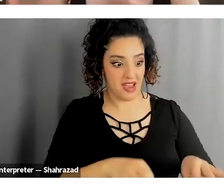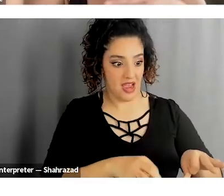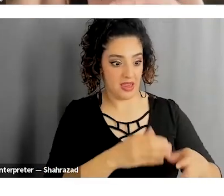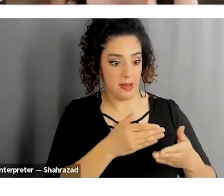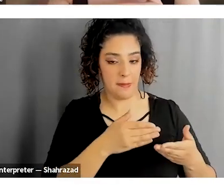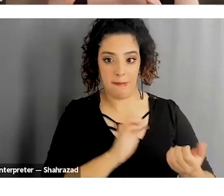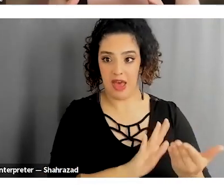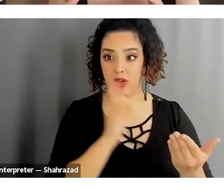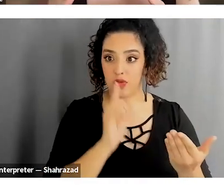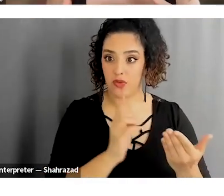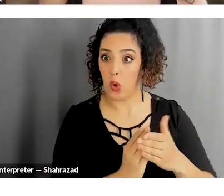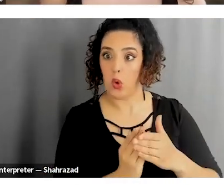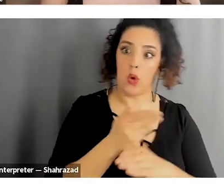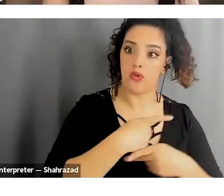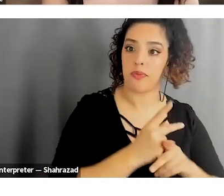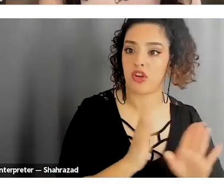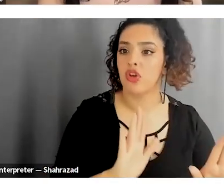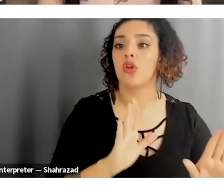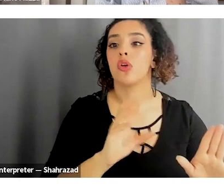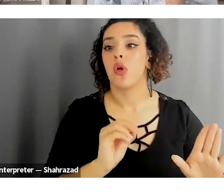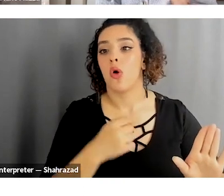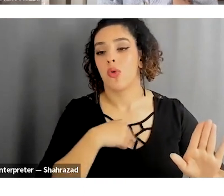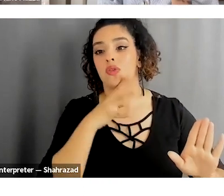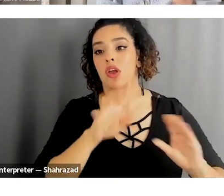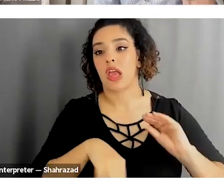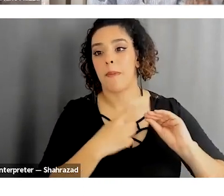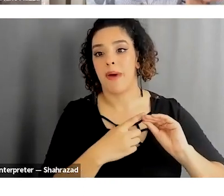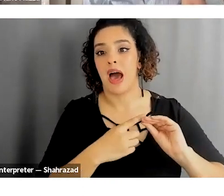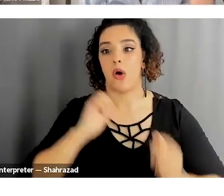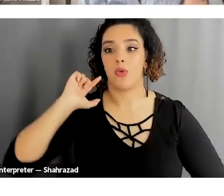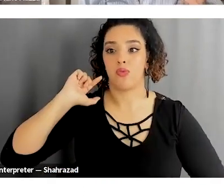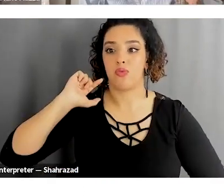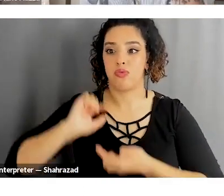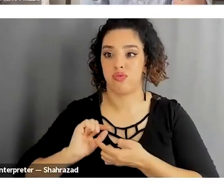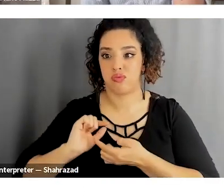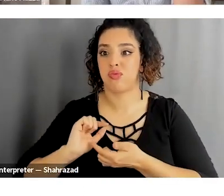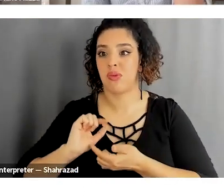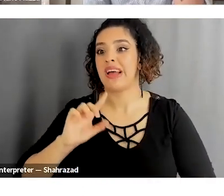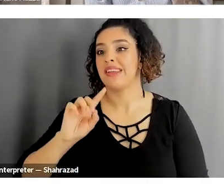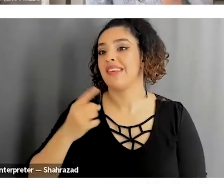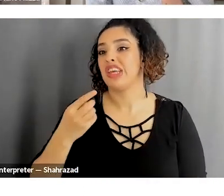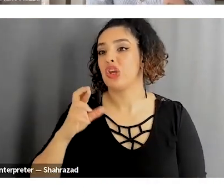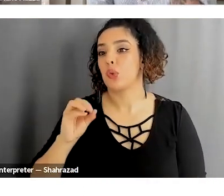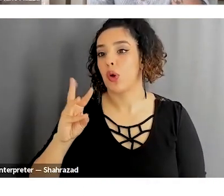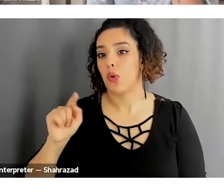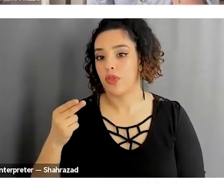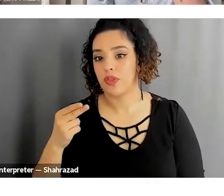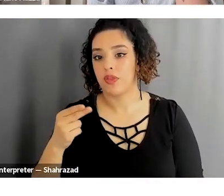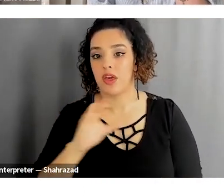hand with degrowth. Can you tell me a little bit about that? Yes. Thank you. I like